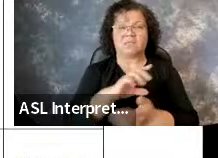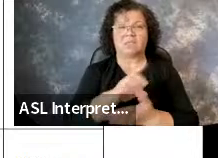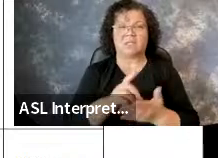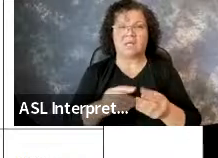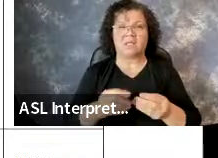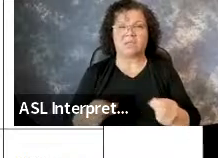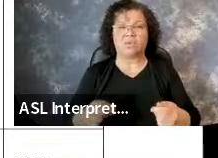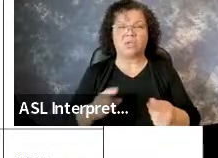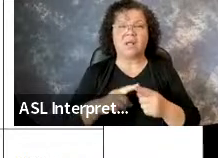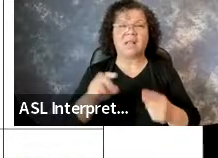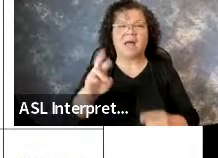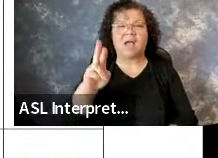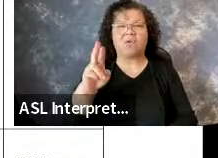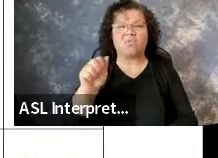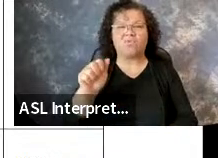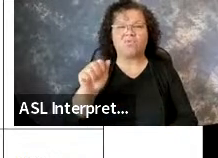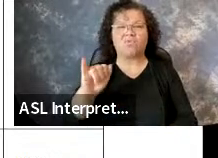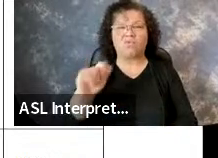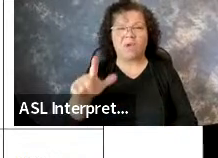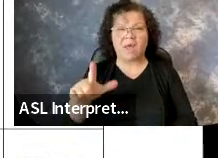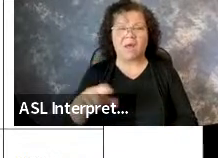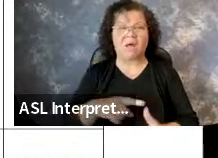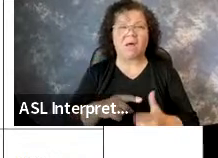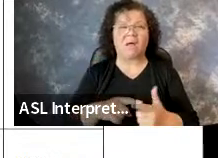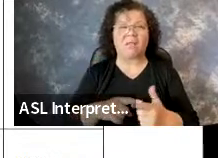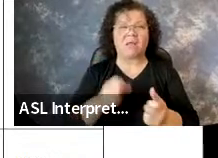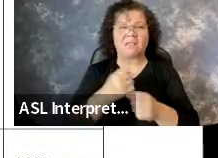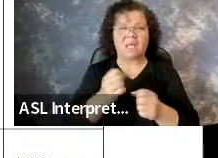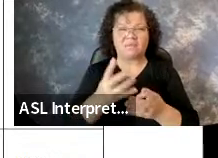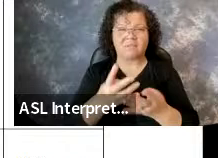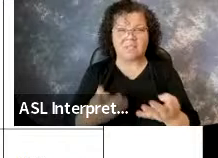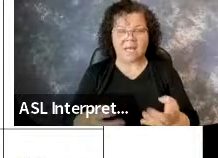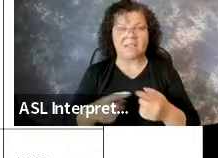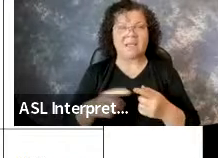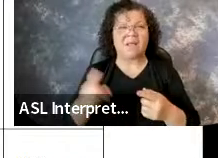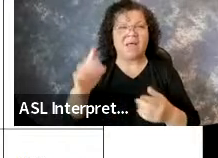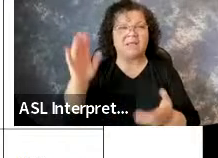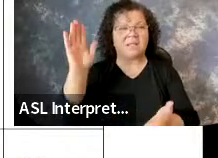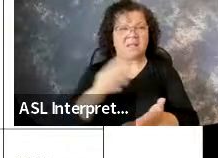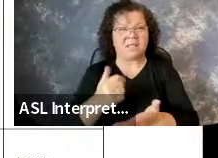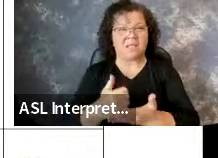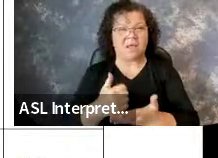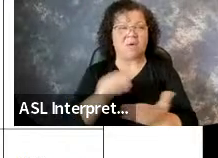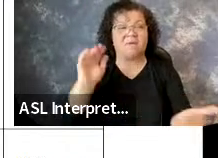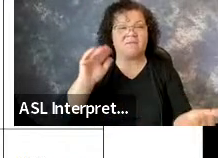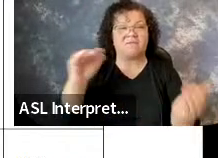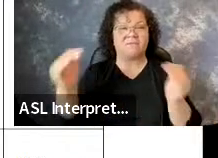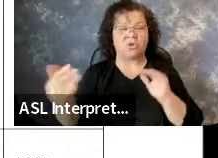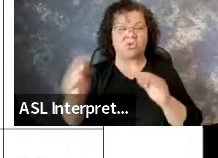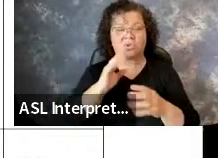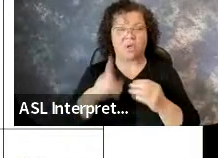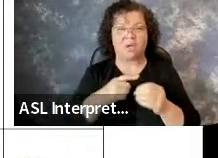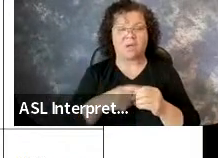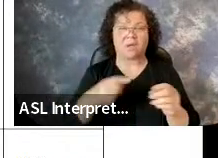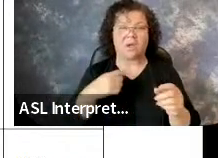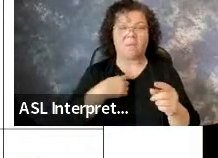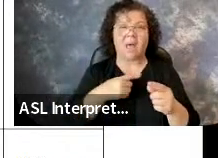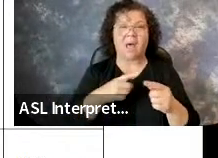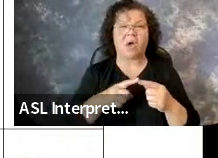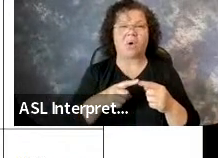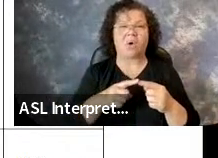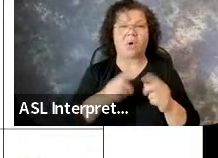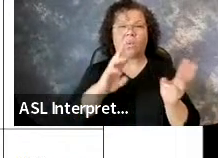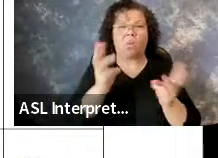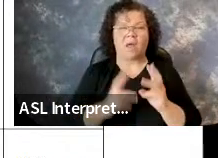like railings and safety nets. That's less helpful for a design team, I would imagine, versus talking about weather protection, safety, comfort. I think